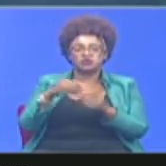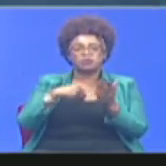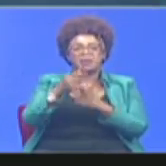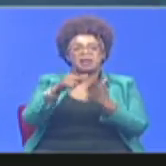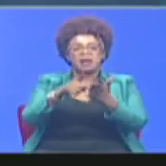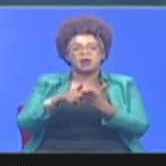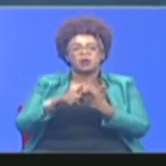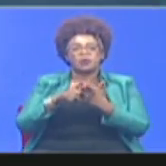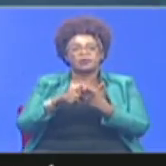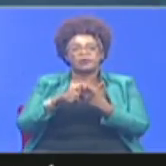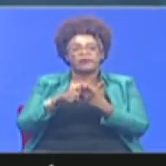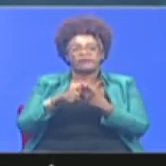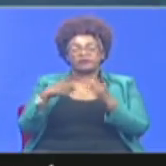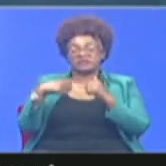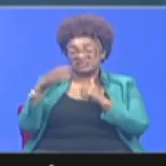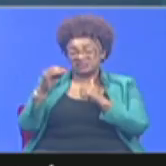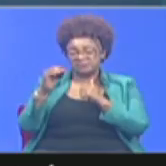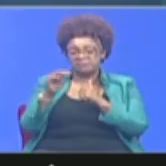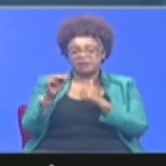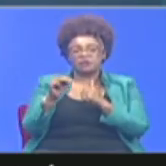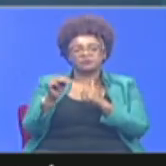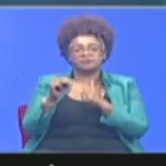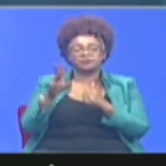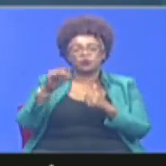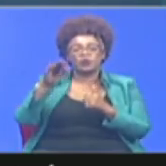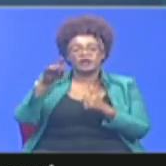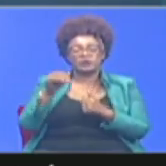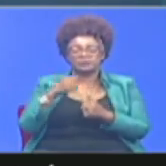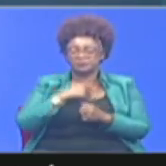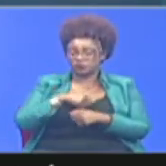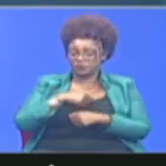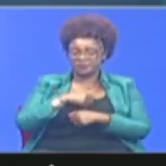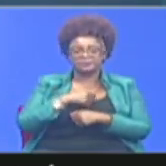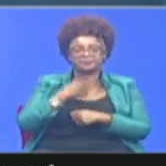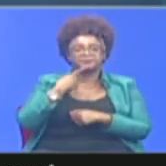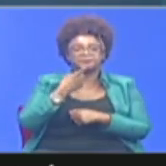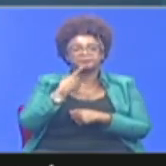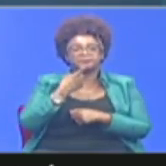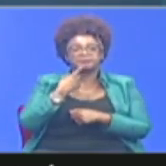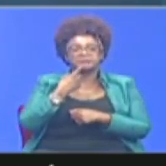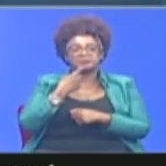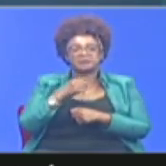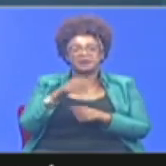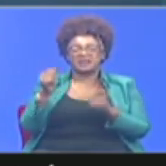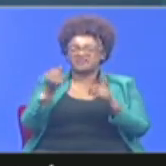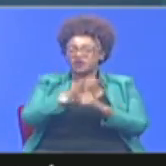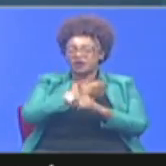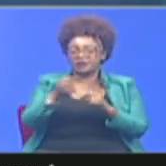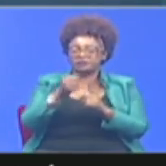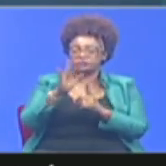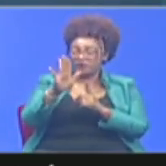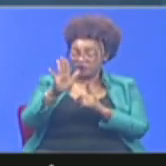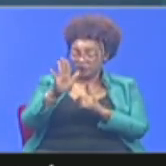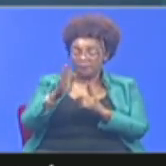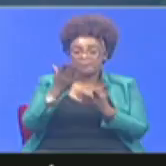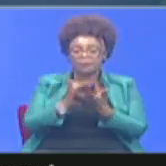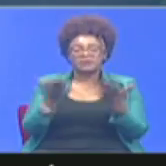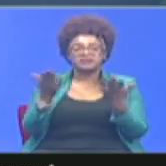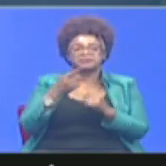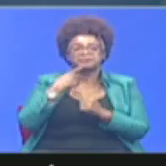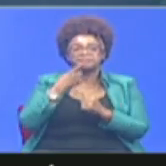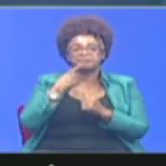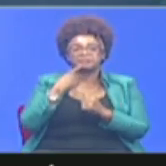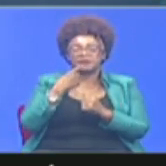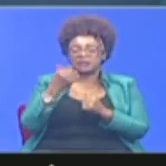worth 60 million. The widow claims, the lender defrauded her of her hard-earned property, adding that she has lost her